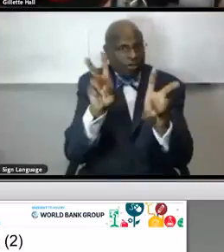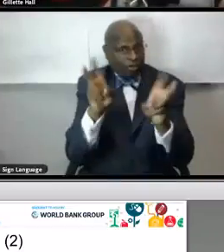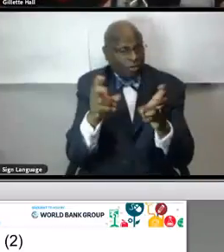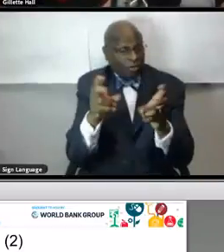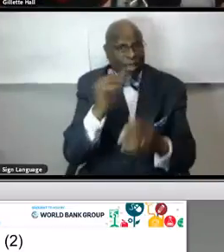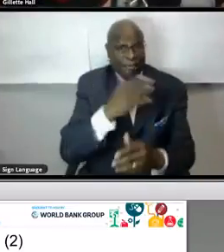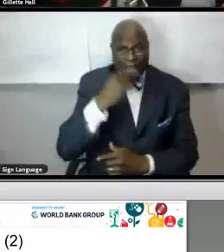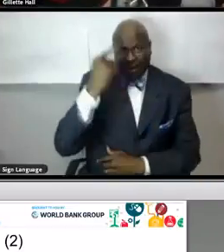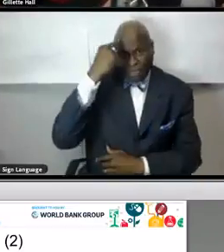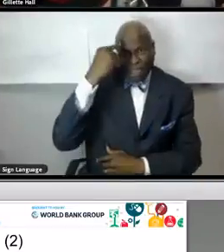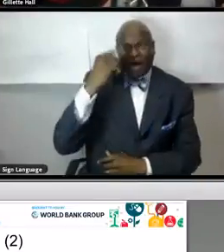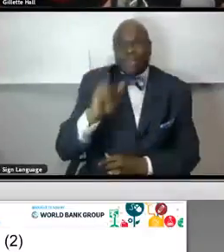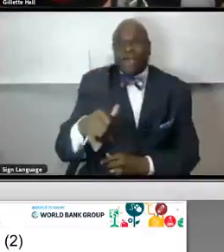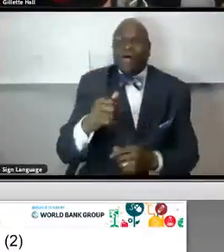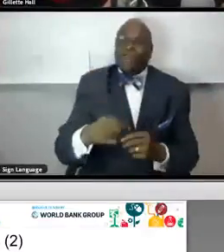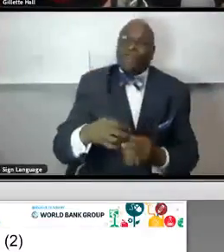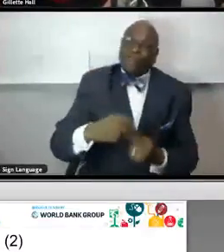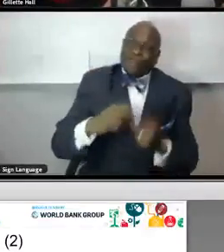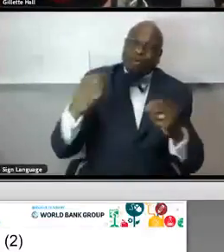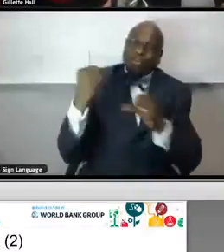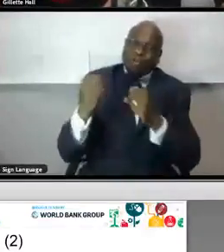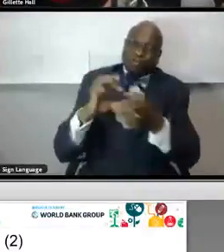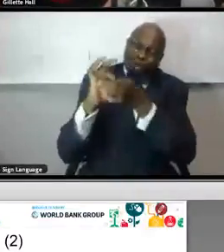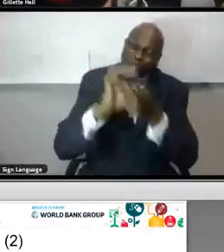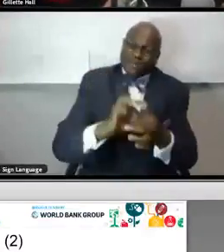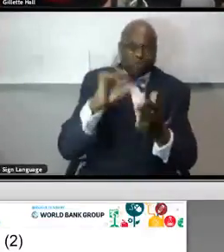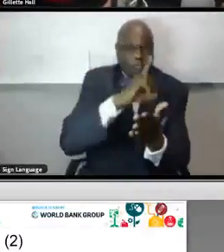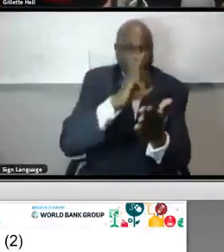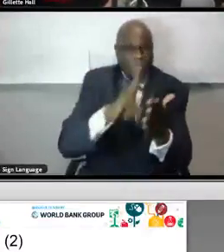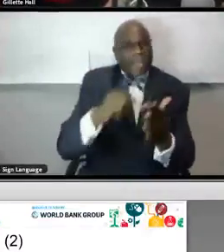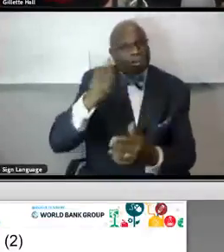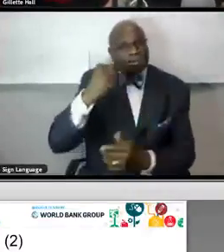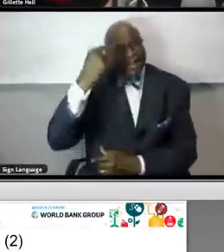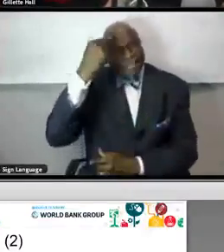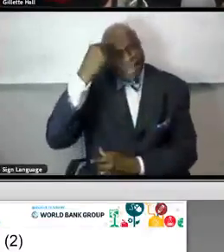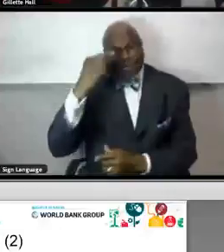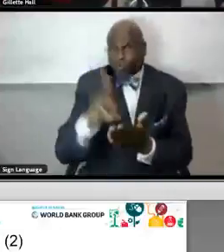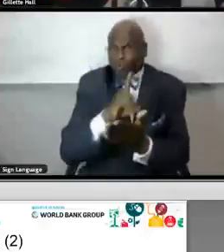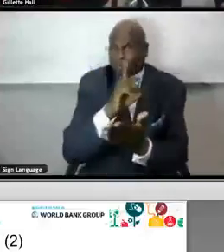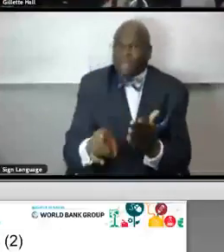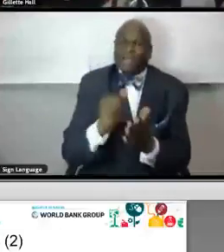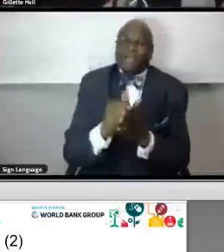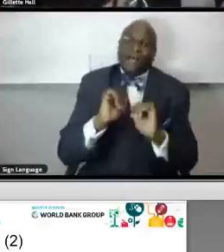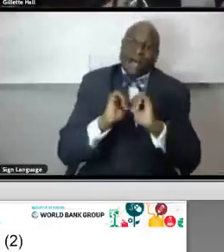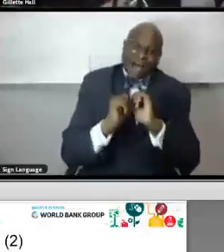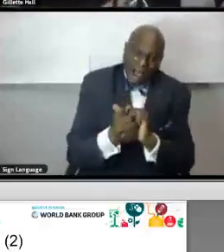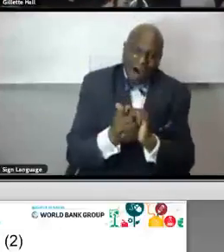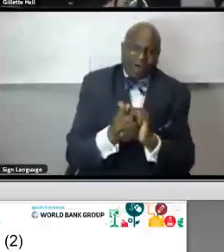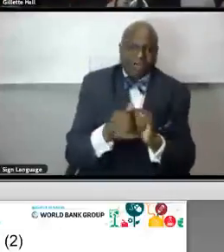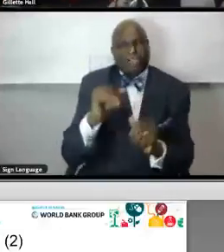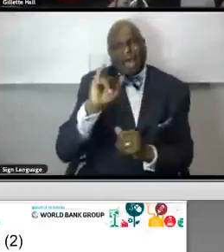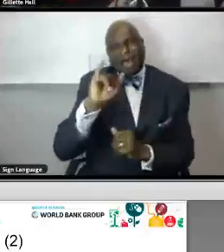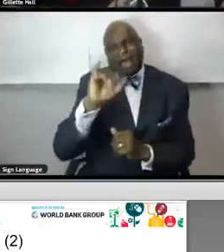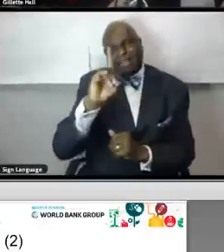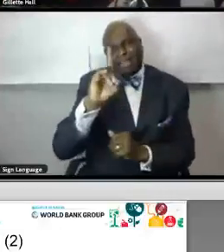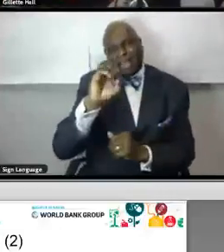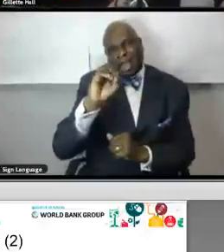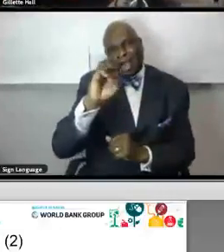my mind, they are highly related to the issue of discrimination, because I think discrimination is the way that these